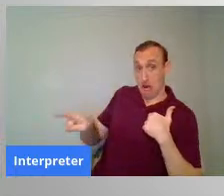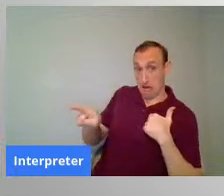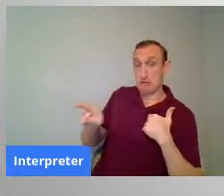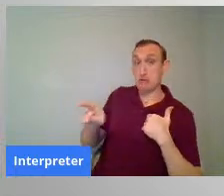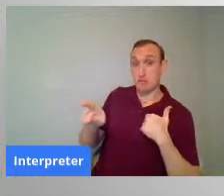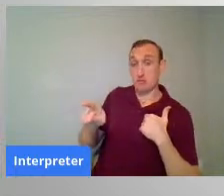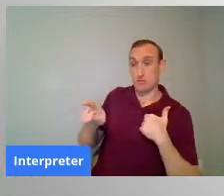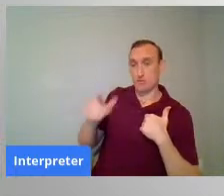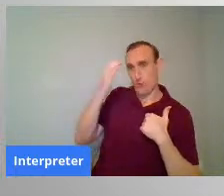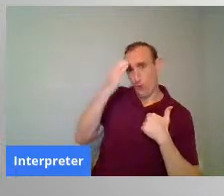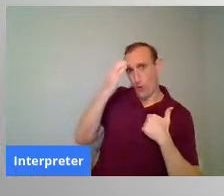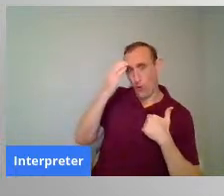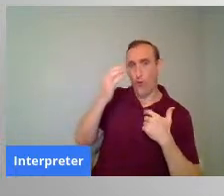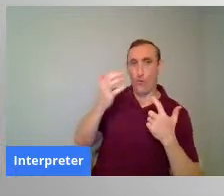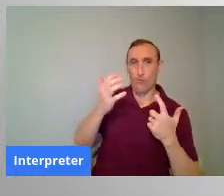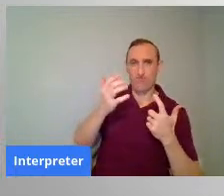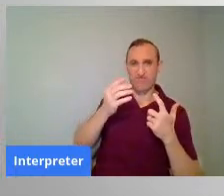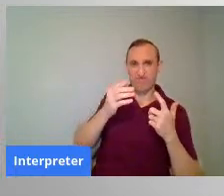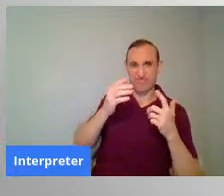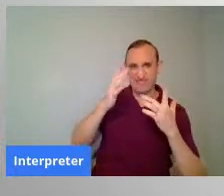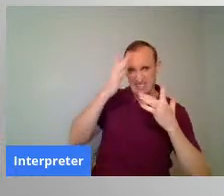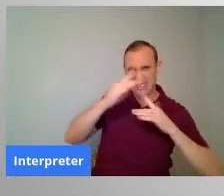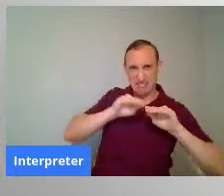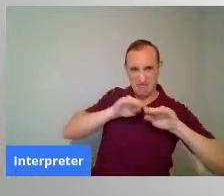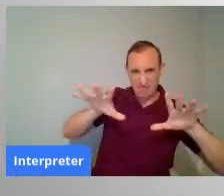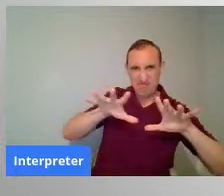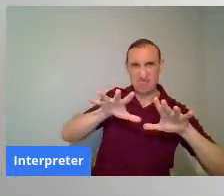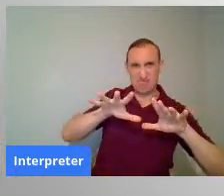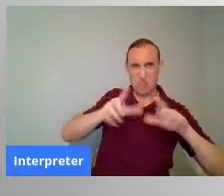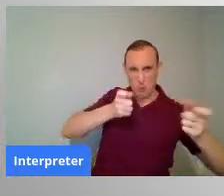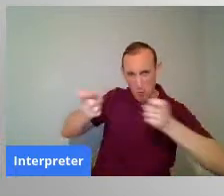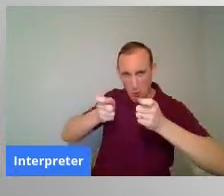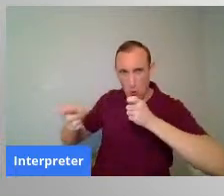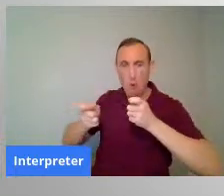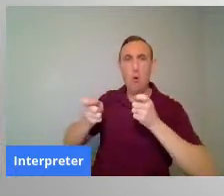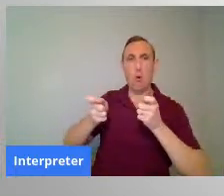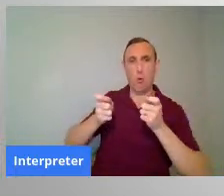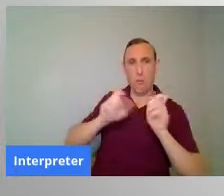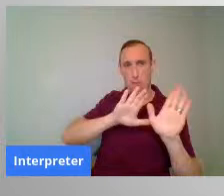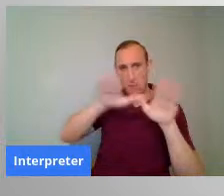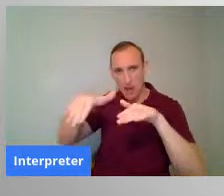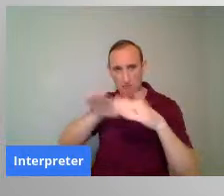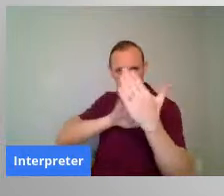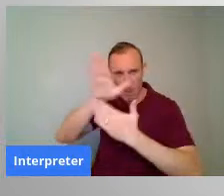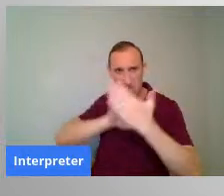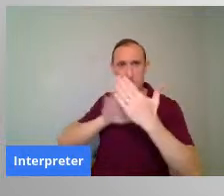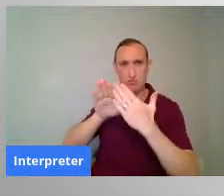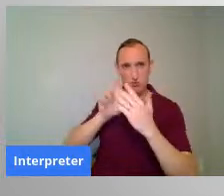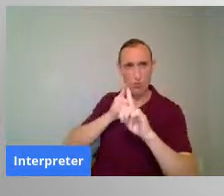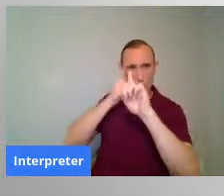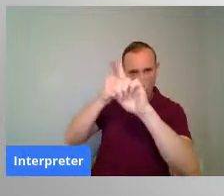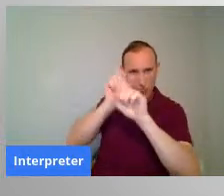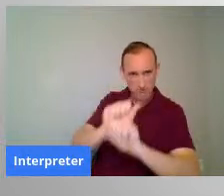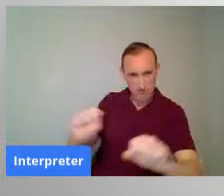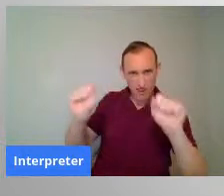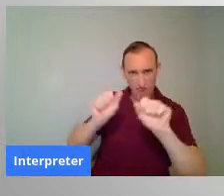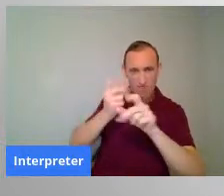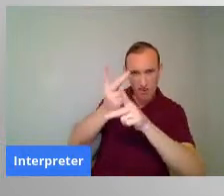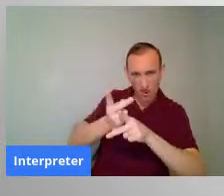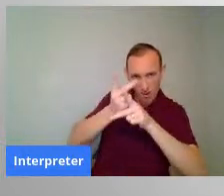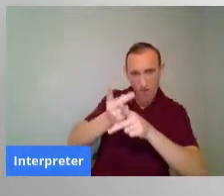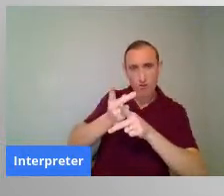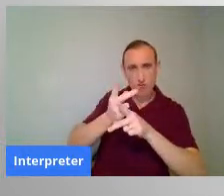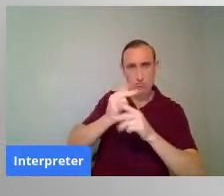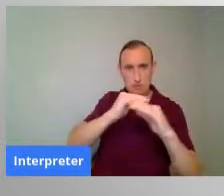increase mitigation efforts and also try to make it as safe as possible to come back. And there's been an addition of face shields for